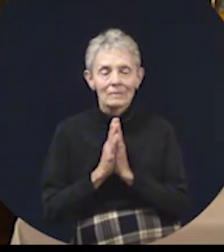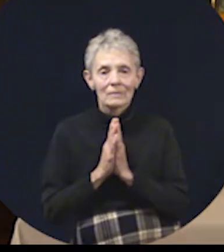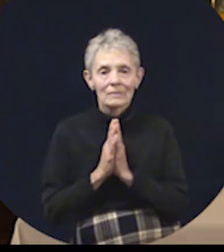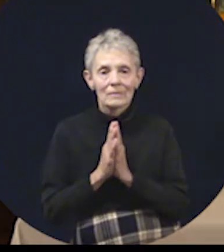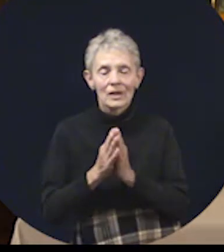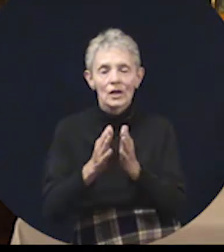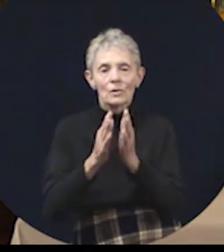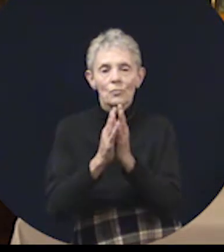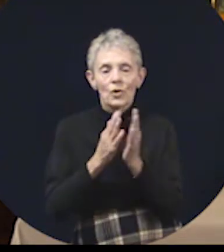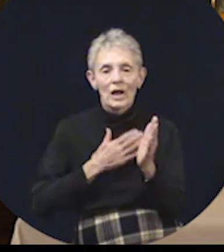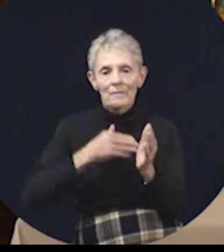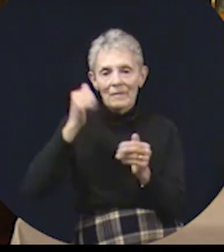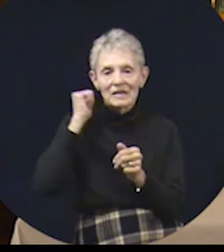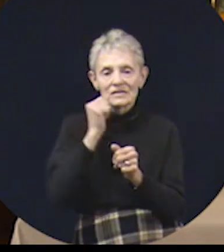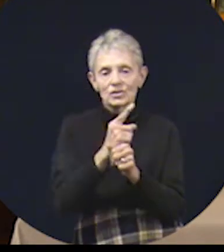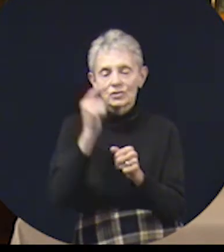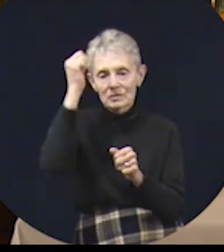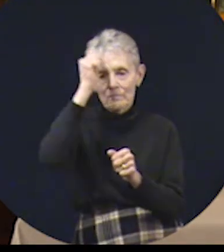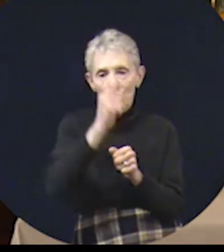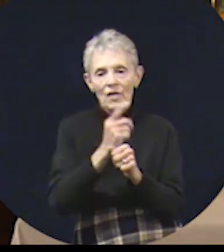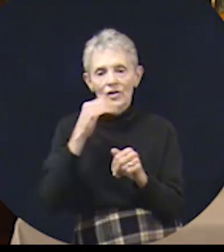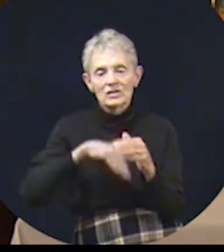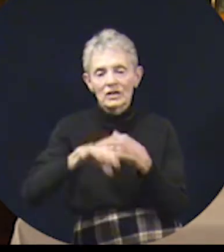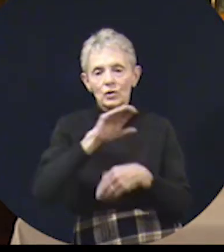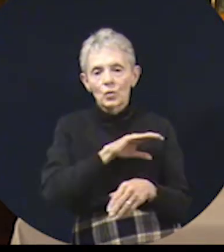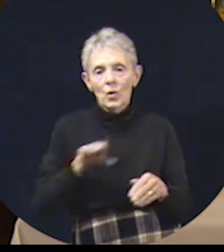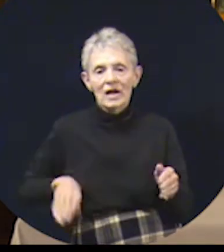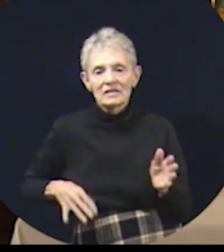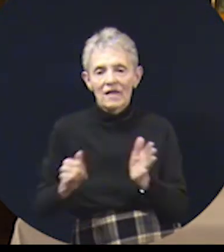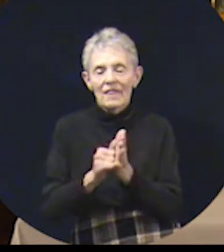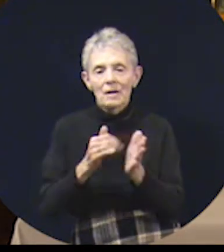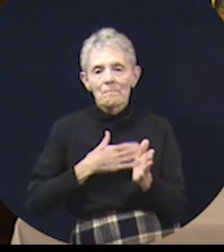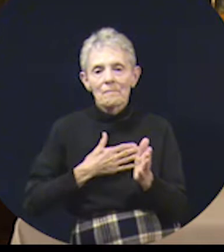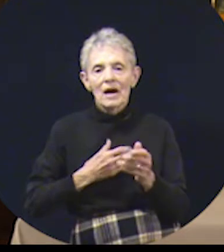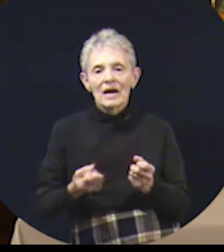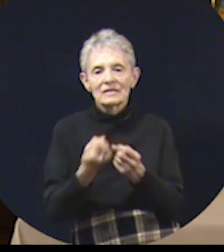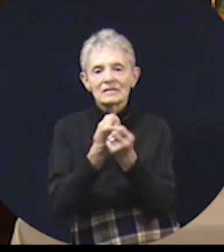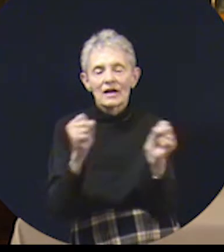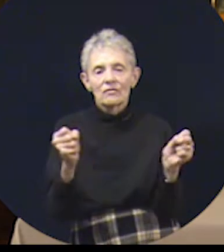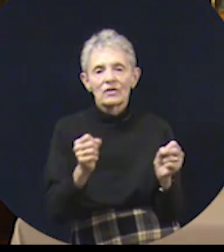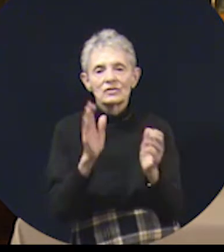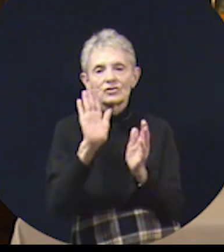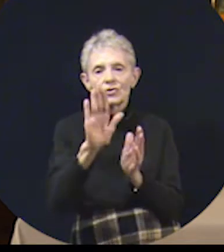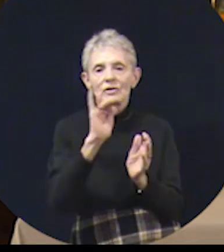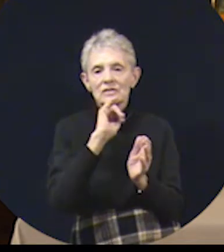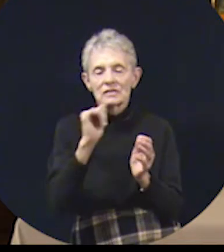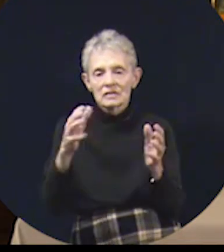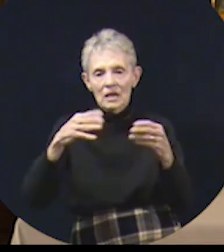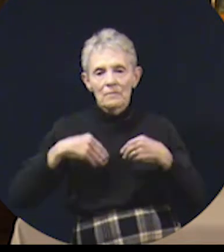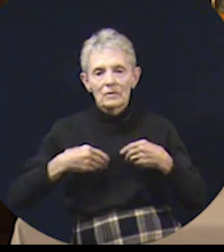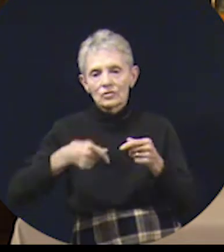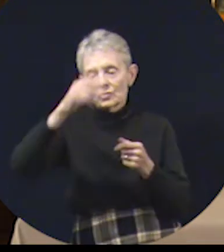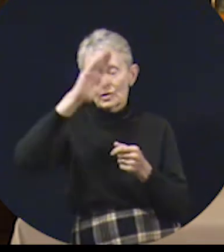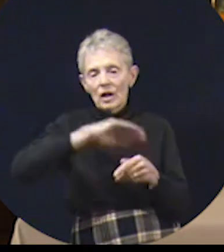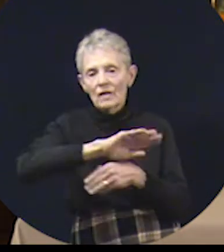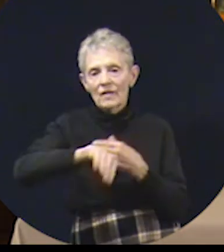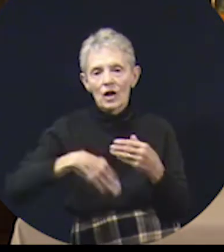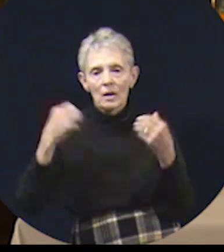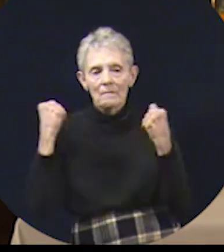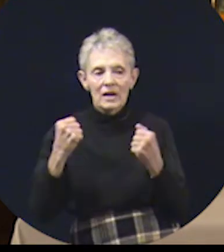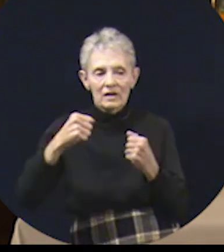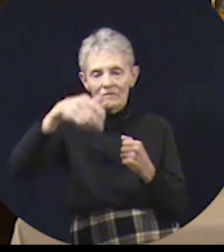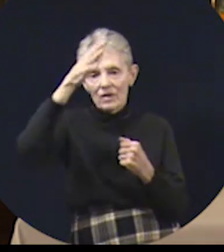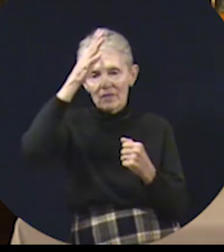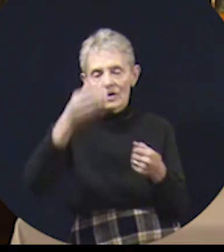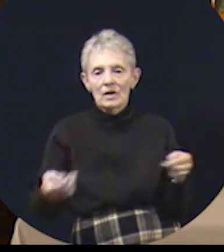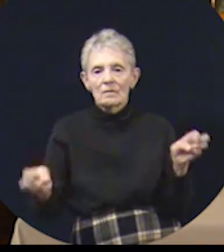Pray, my sisters and brothers in Christ, that my sacrifice and yours will be acceptable to God the Almighty Father. May the Lord